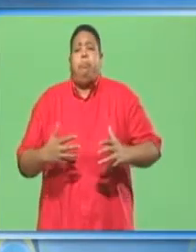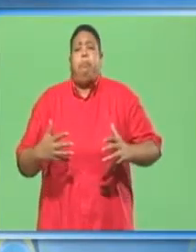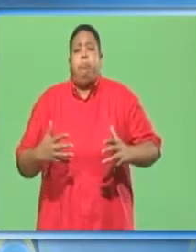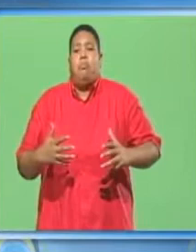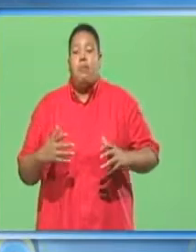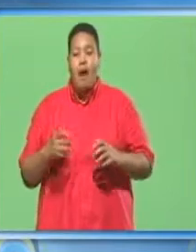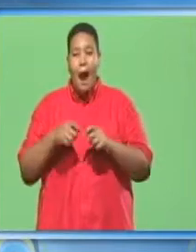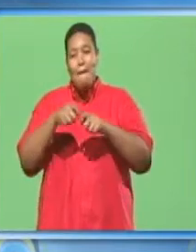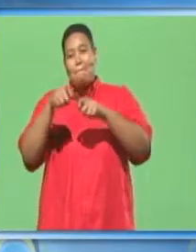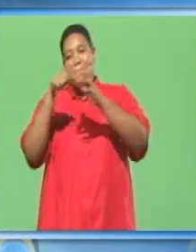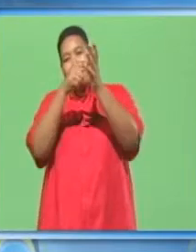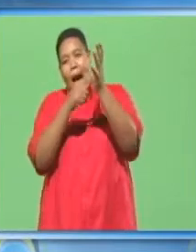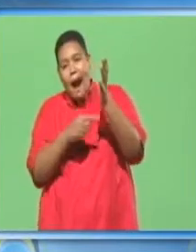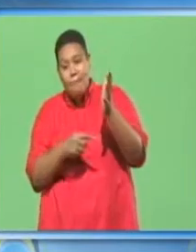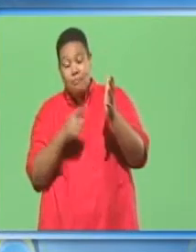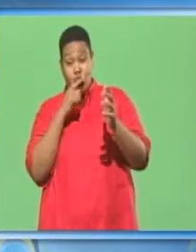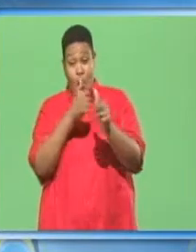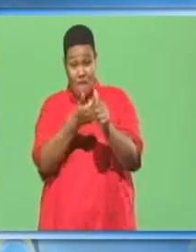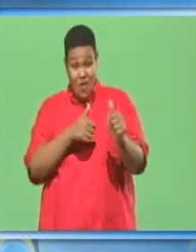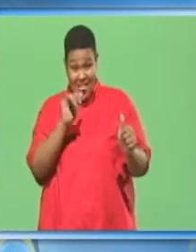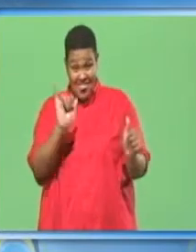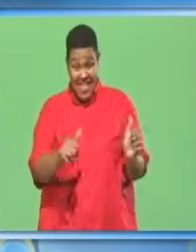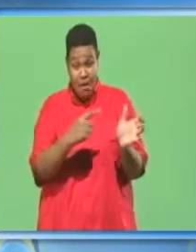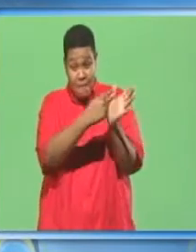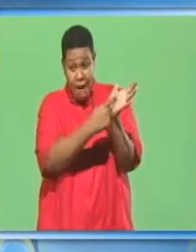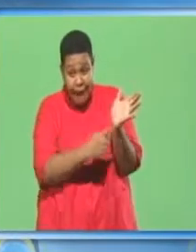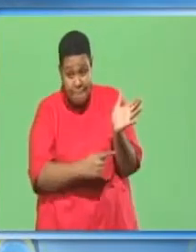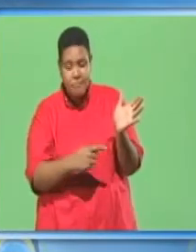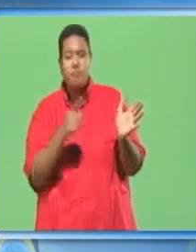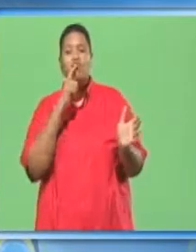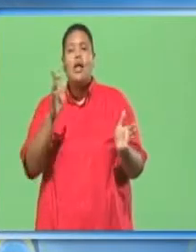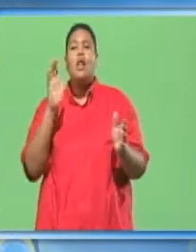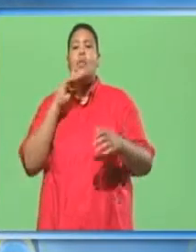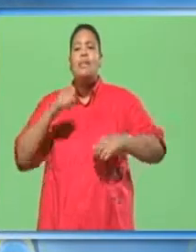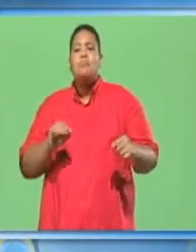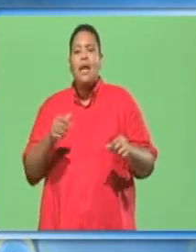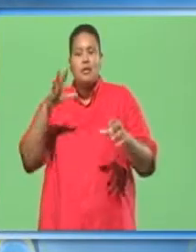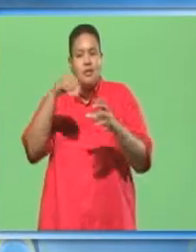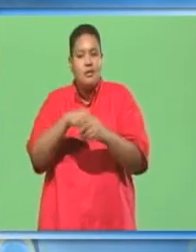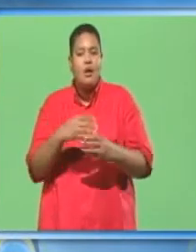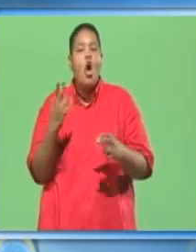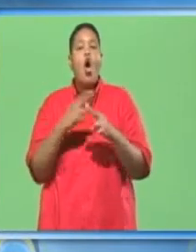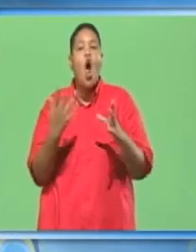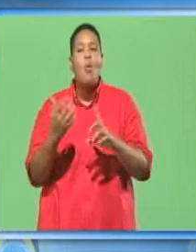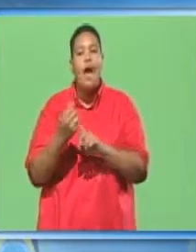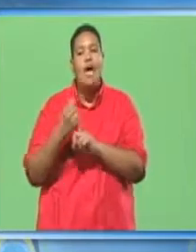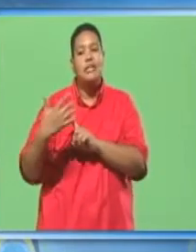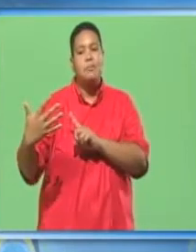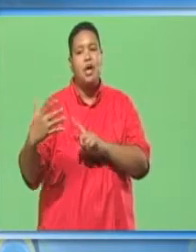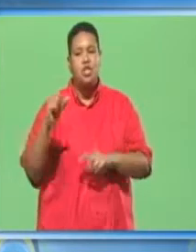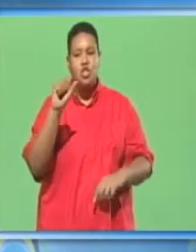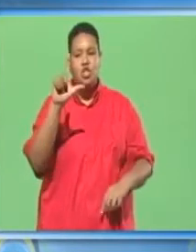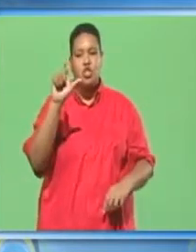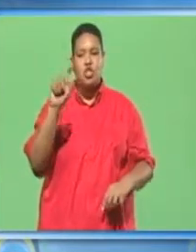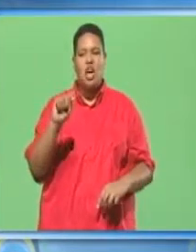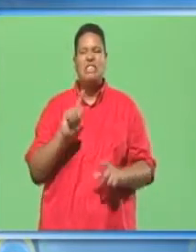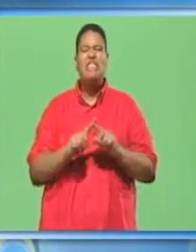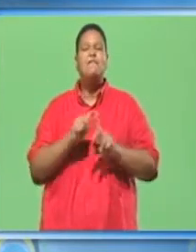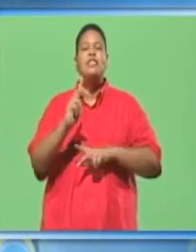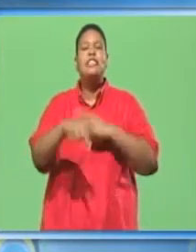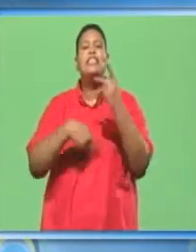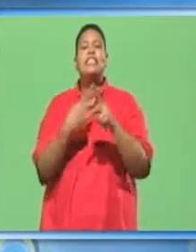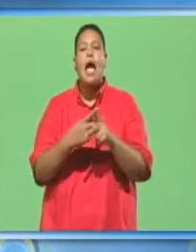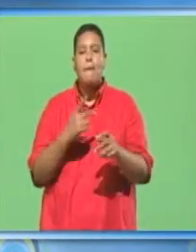this type of damage, a space is made in the blade, which is called the expansion slot. Types of